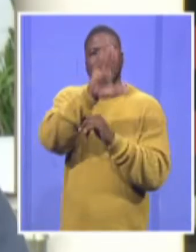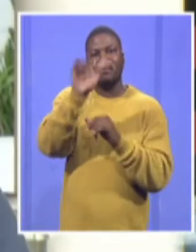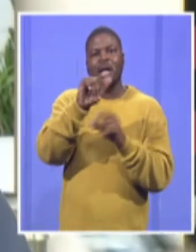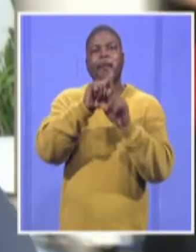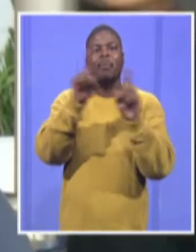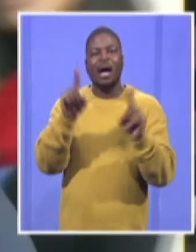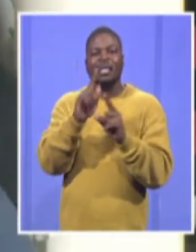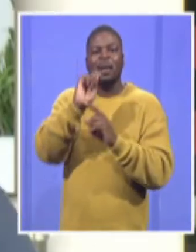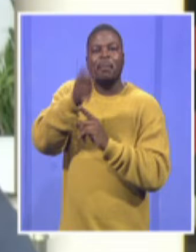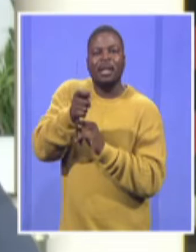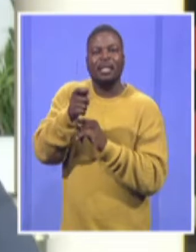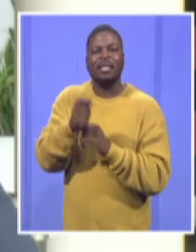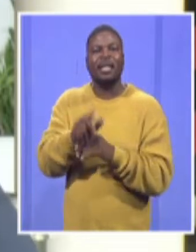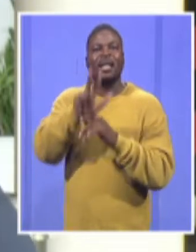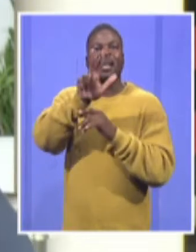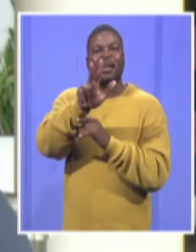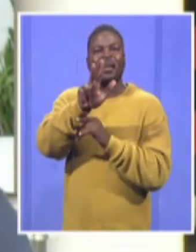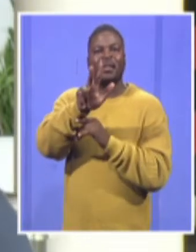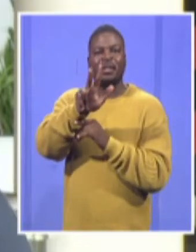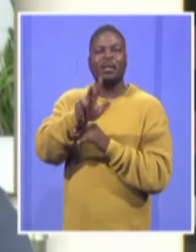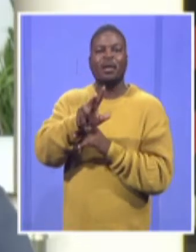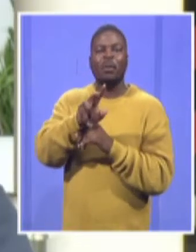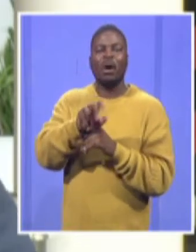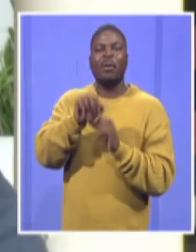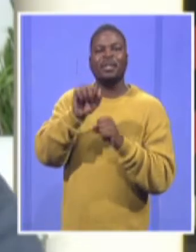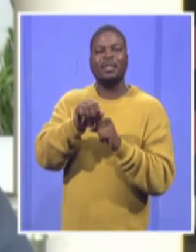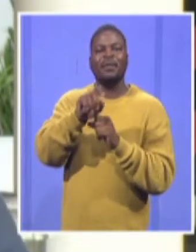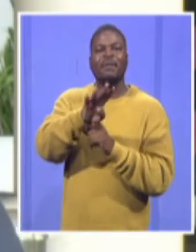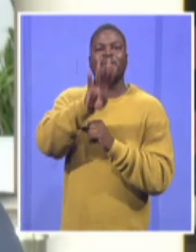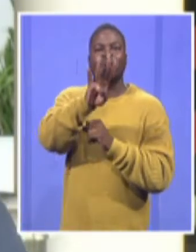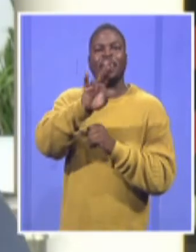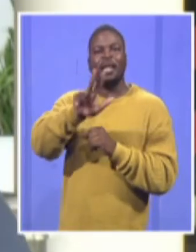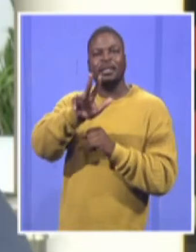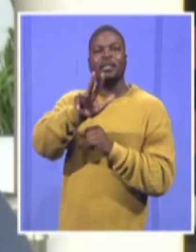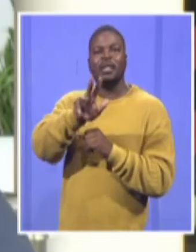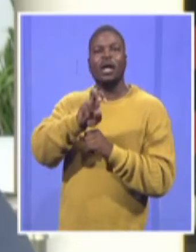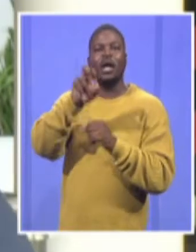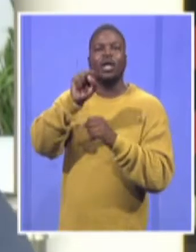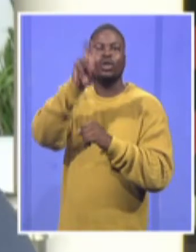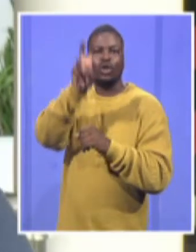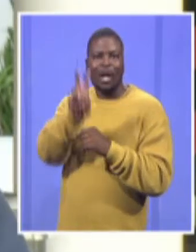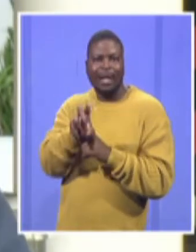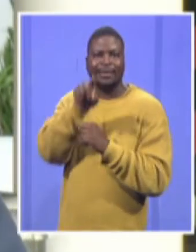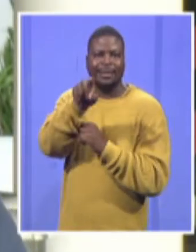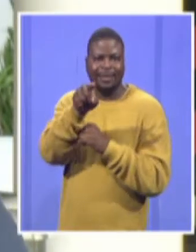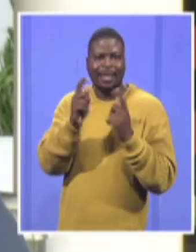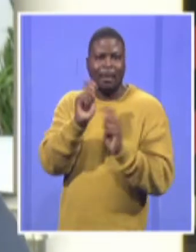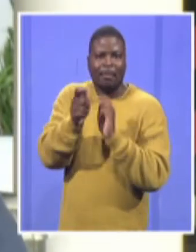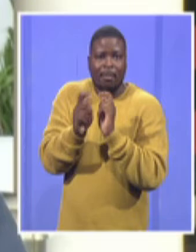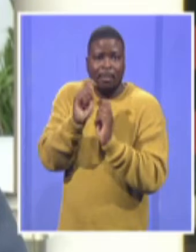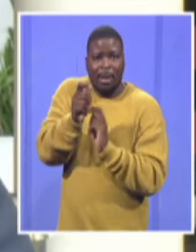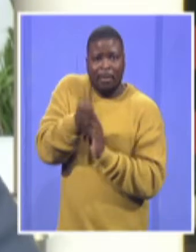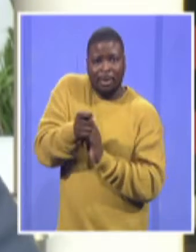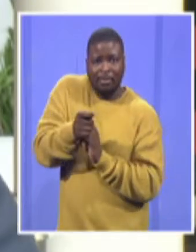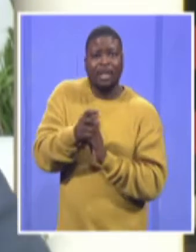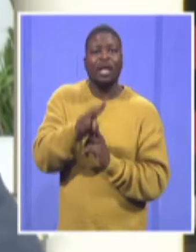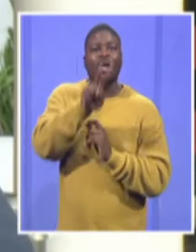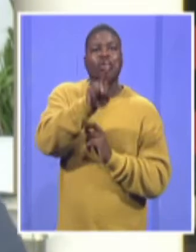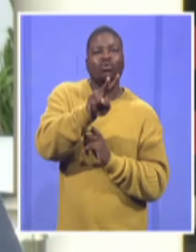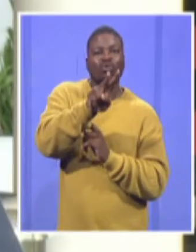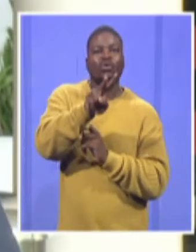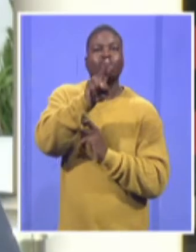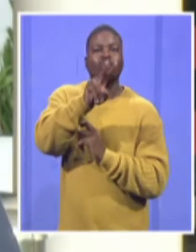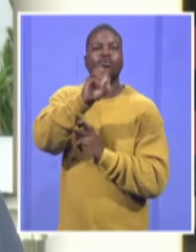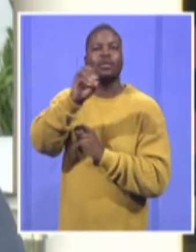$14. So that money it's too much, because when you convert it, it's about 200 and something. But for 3 months, then it takes you to 2,000